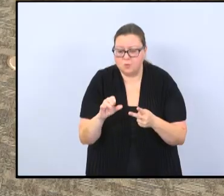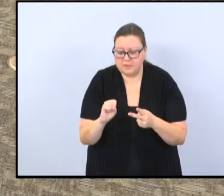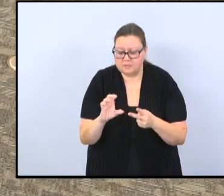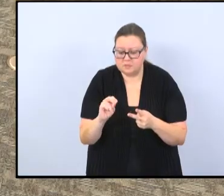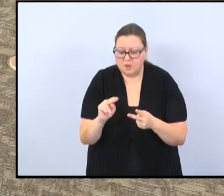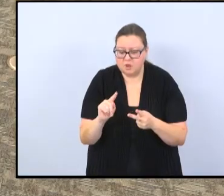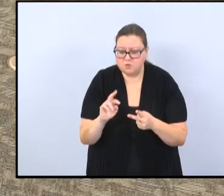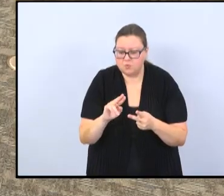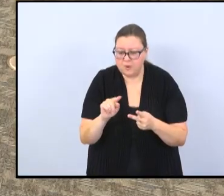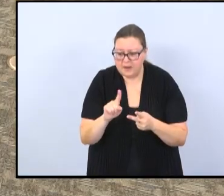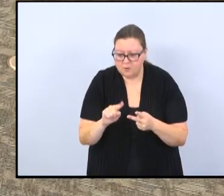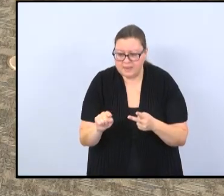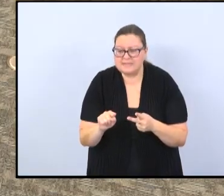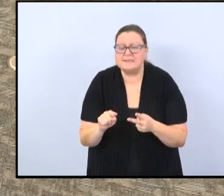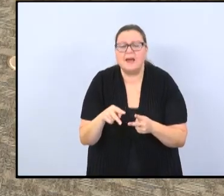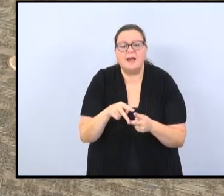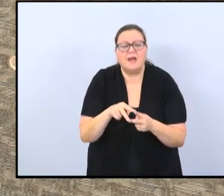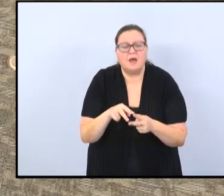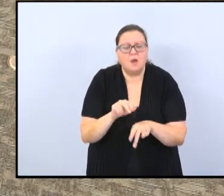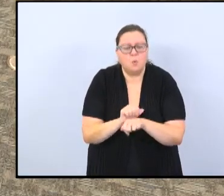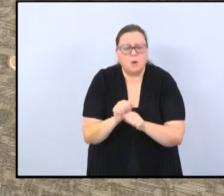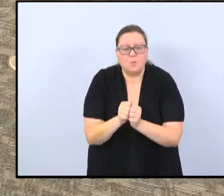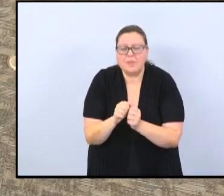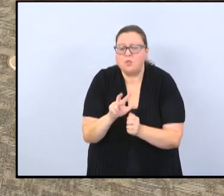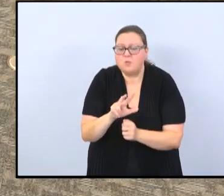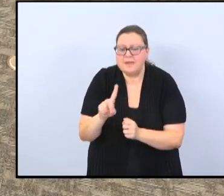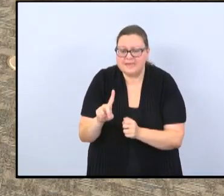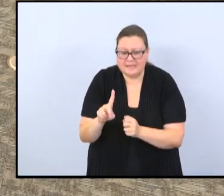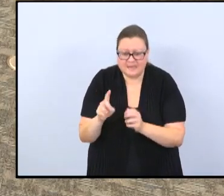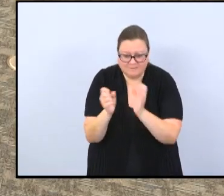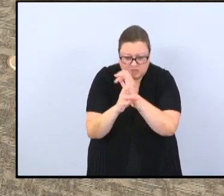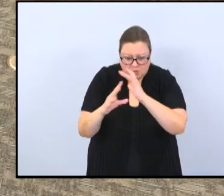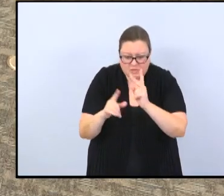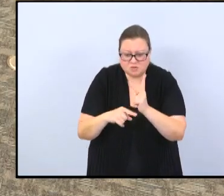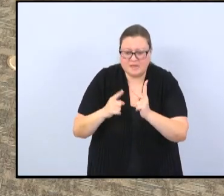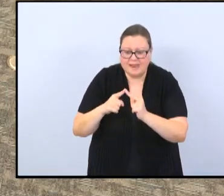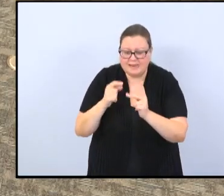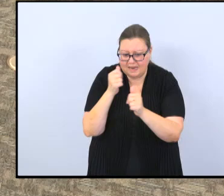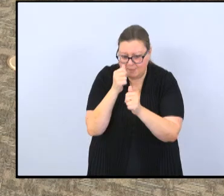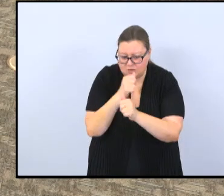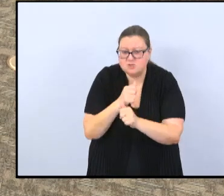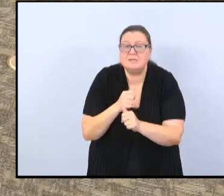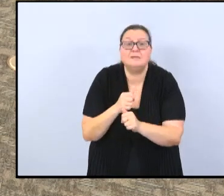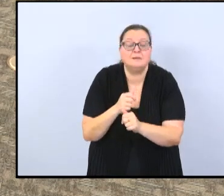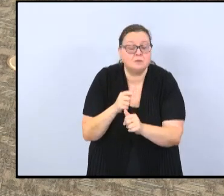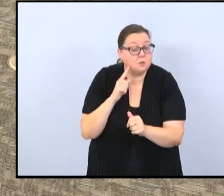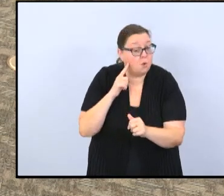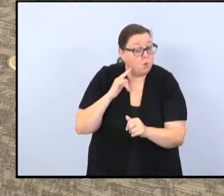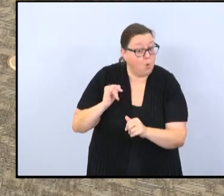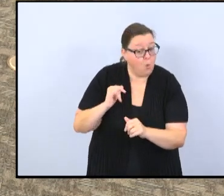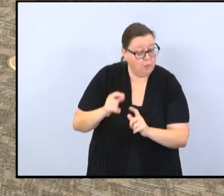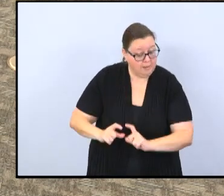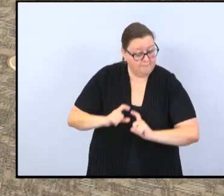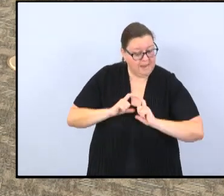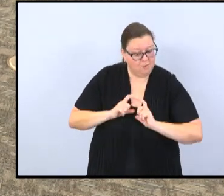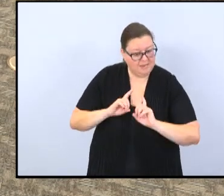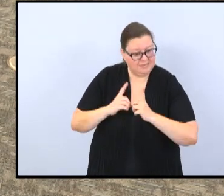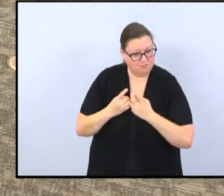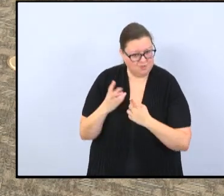USA contest in 3D visualization and animation after earning a gold medal at the District 6